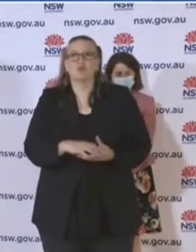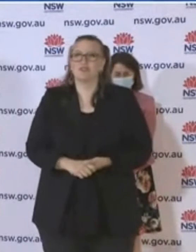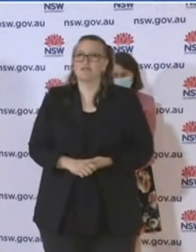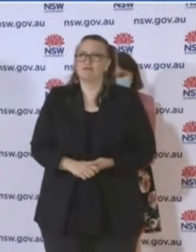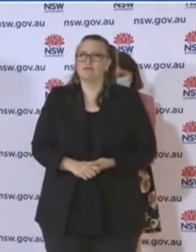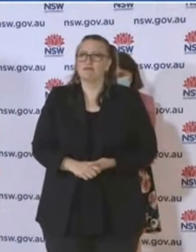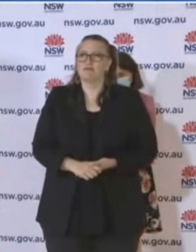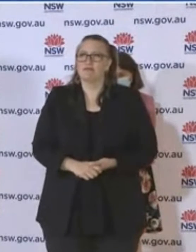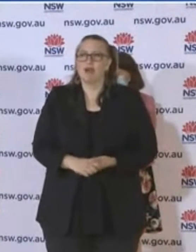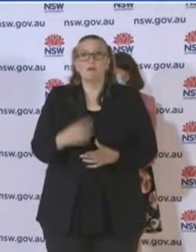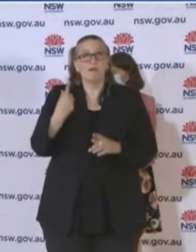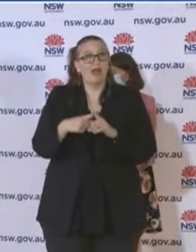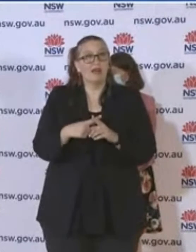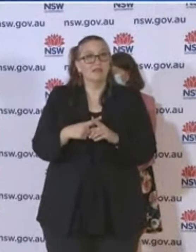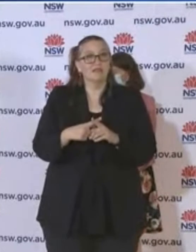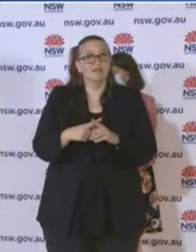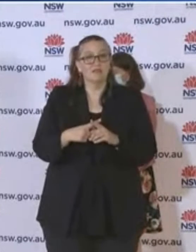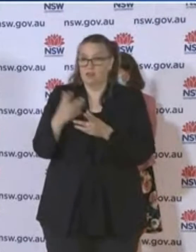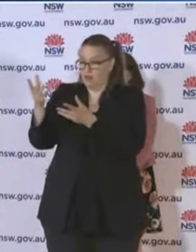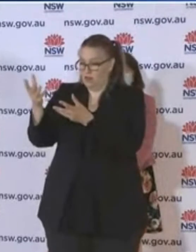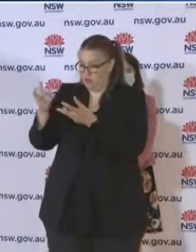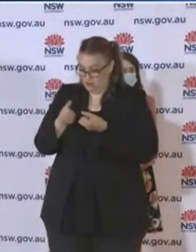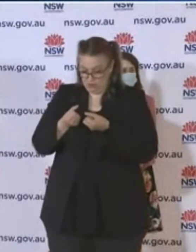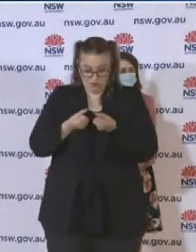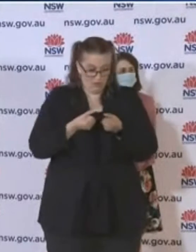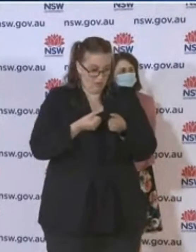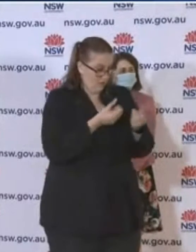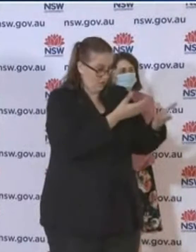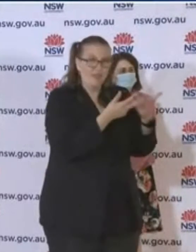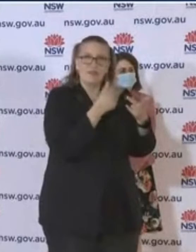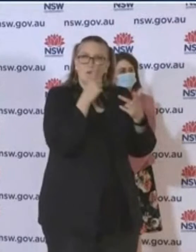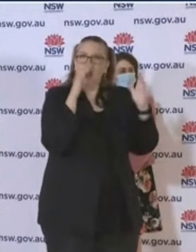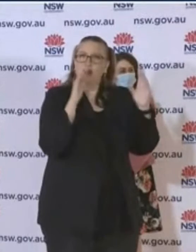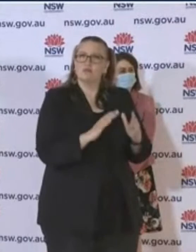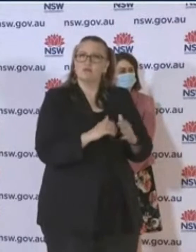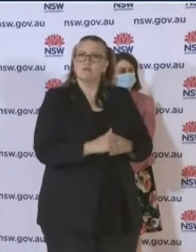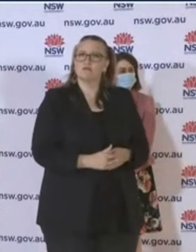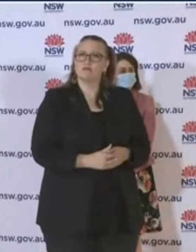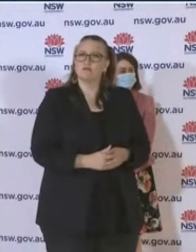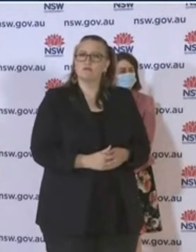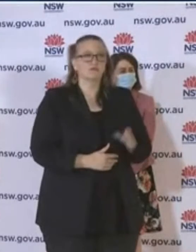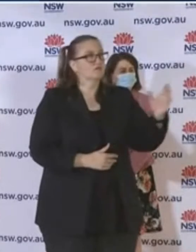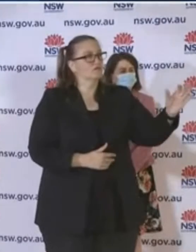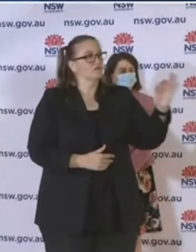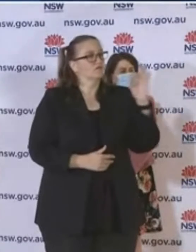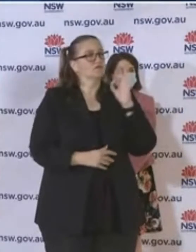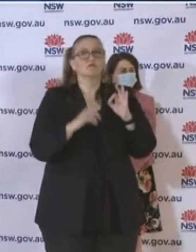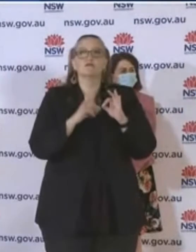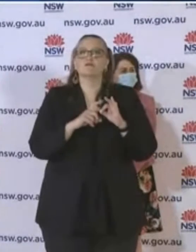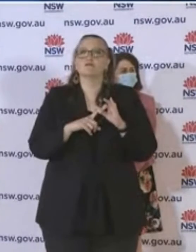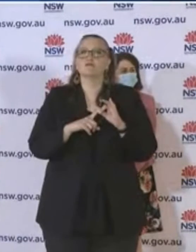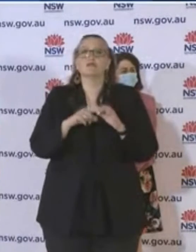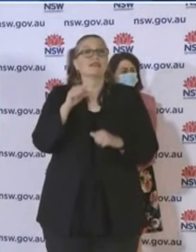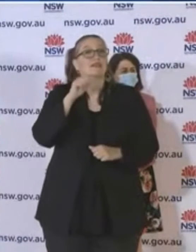to hospital, but protect from transmission to other people as well. The other night we saw that the testing clinic at St Mary's was damaged by